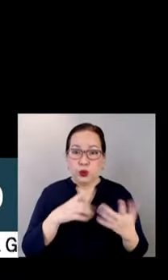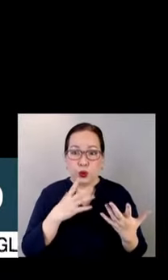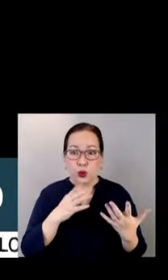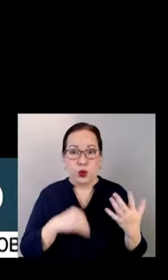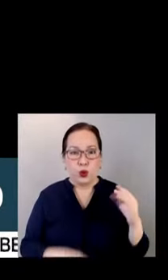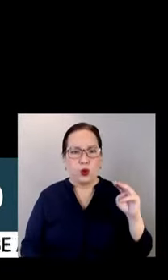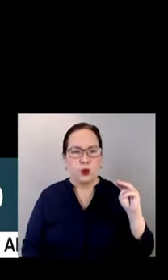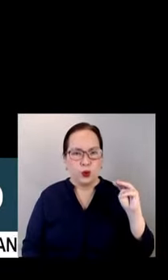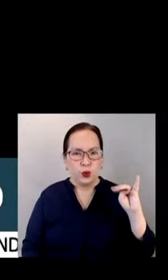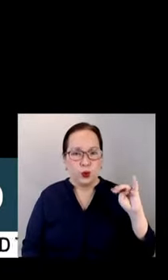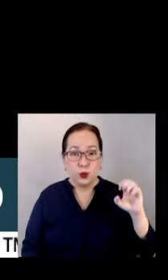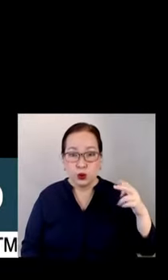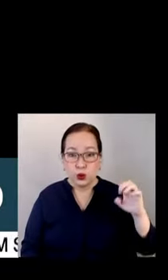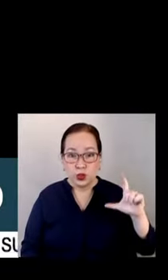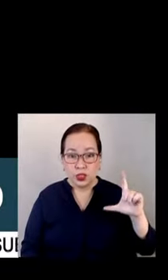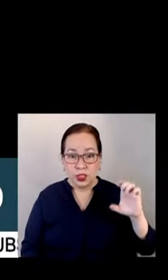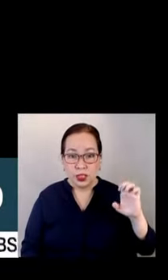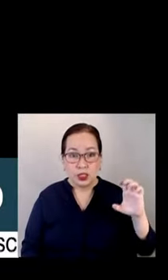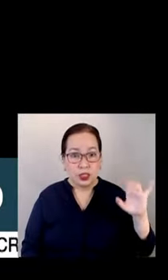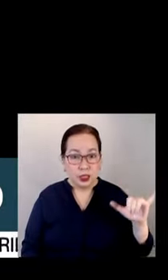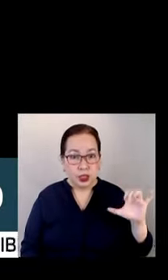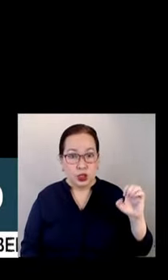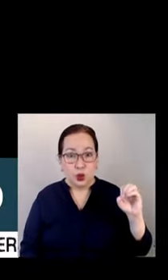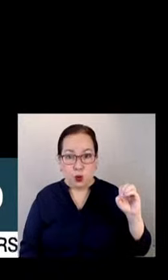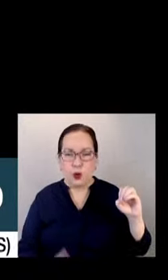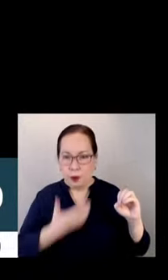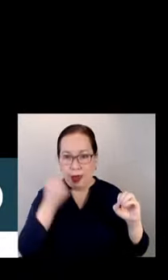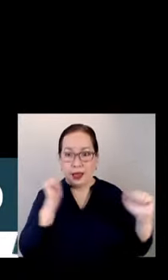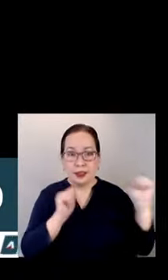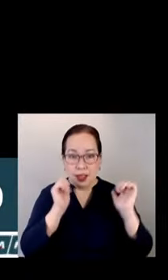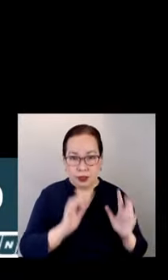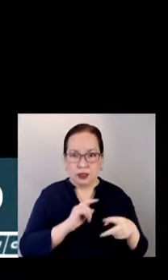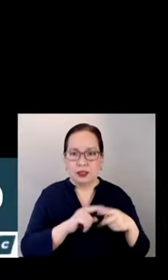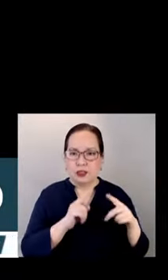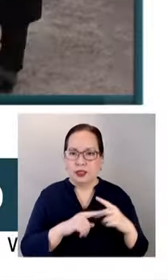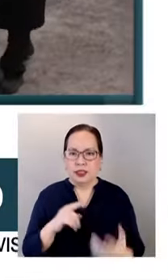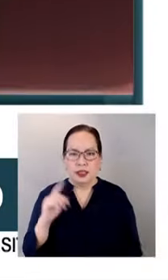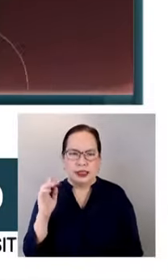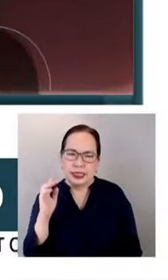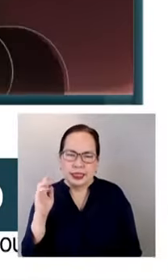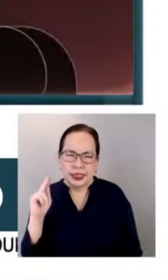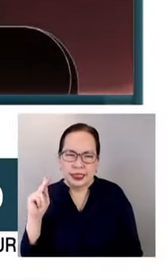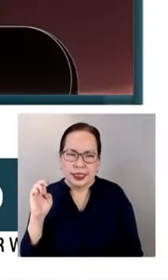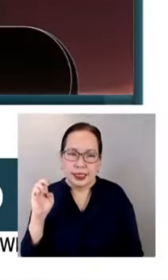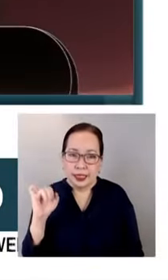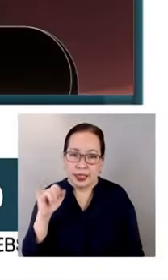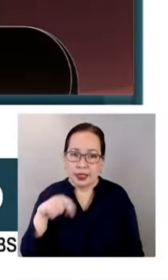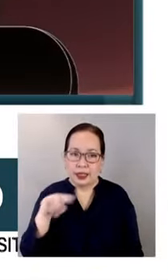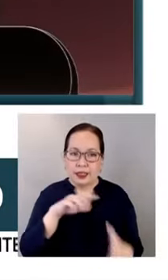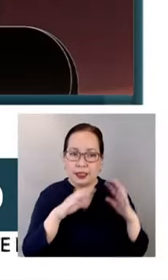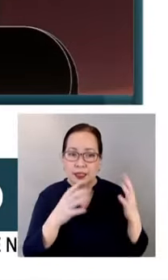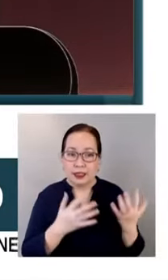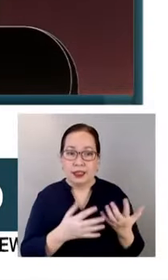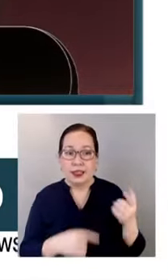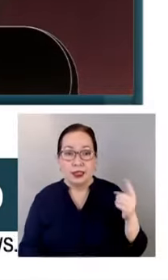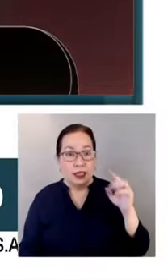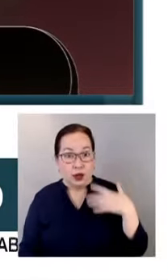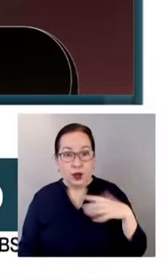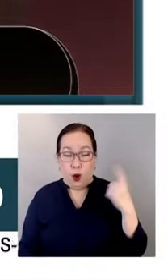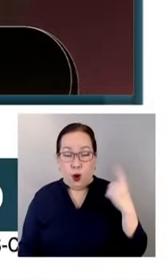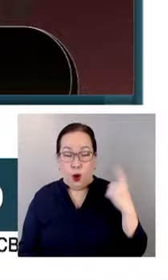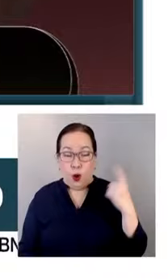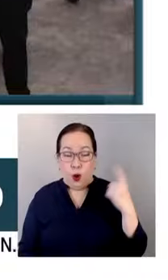Yeoh winning Best Actress and Kei Hoi Kwan getting the Globe for Best Supporting Actor. Hard to believe this is actually Michelle Yeoh's first